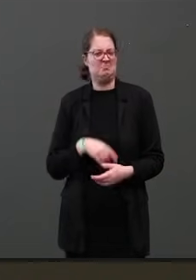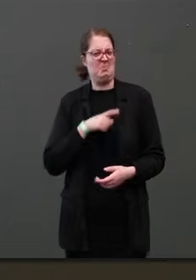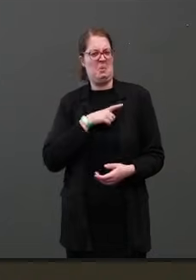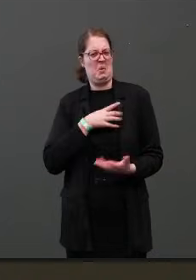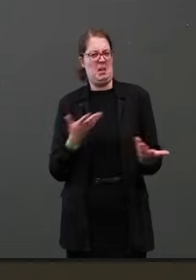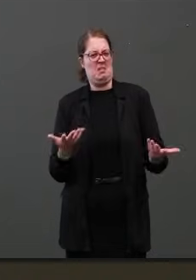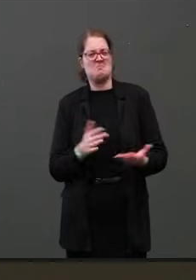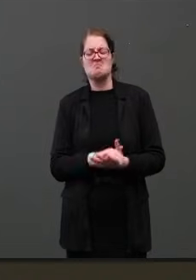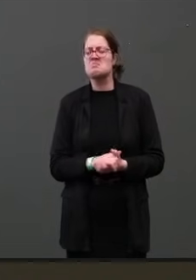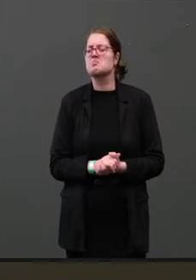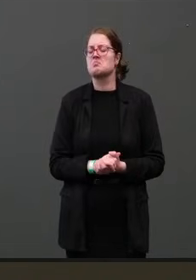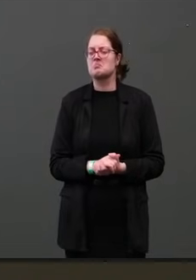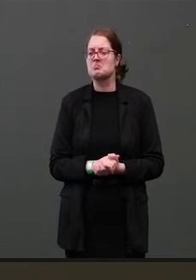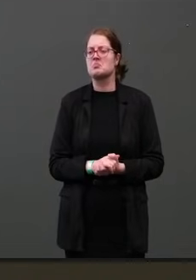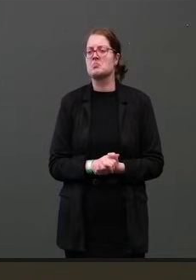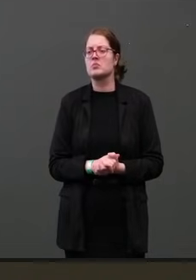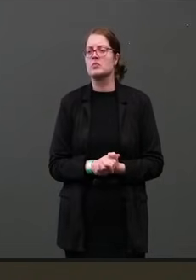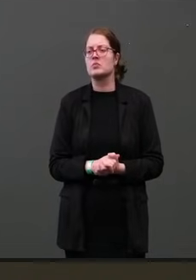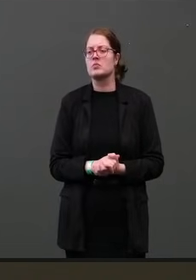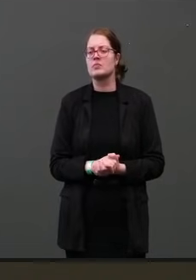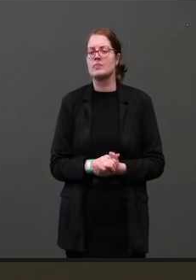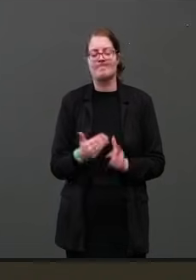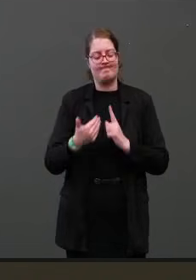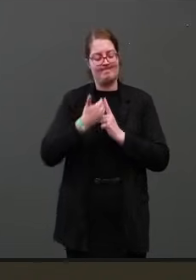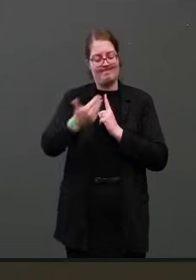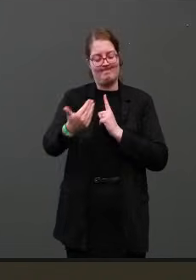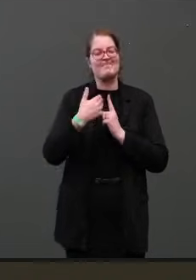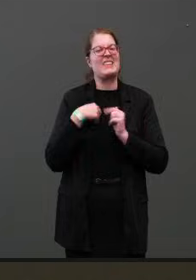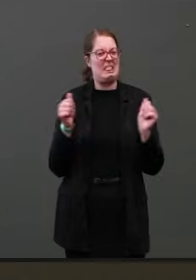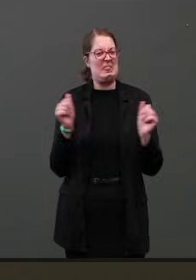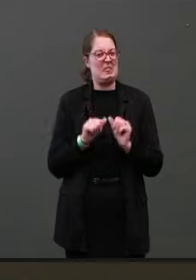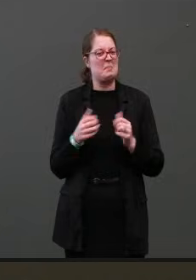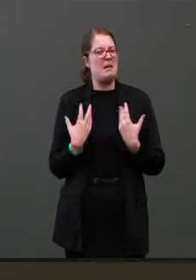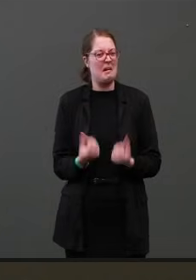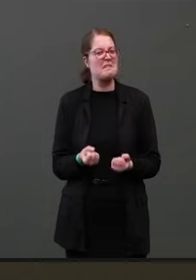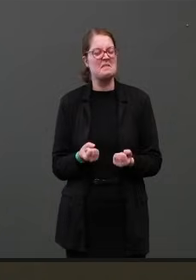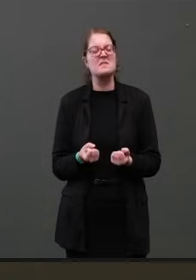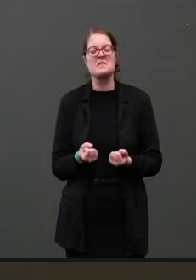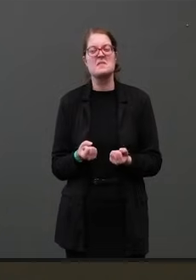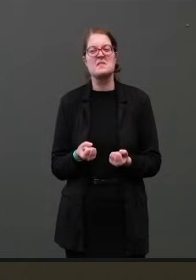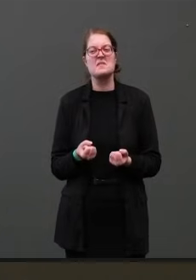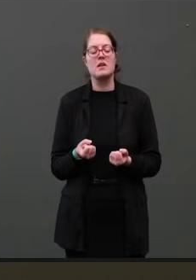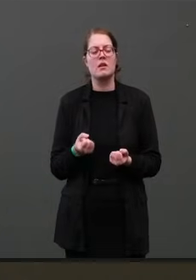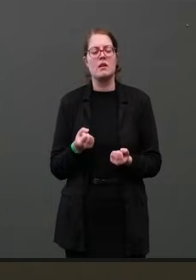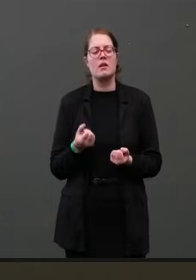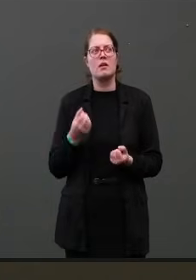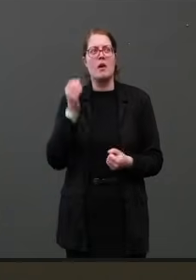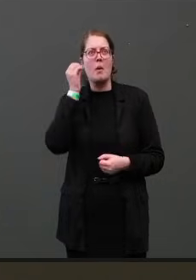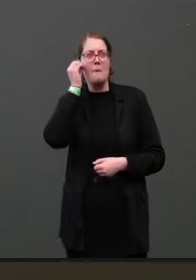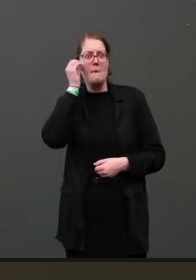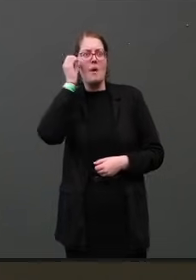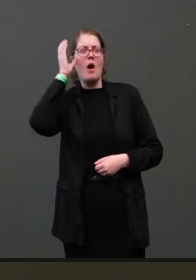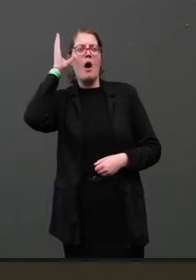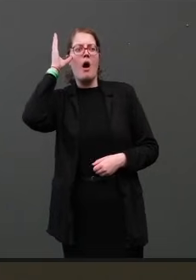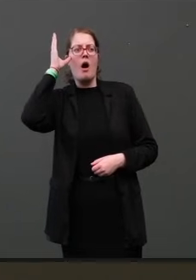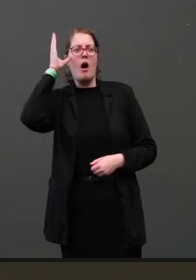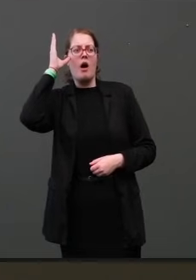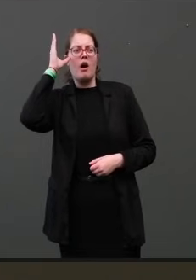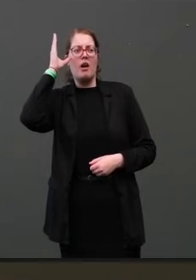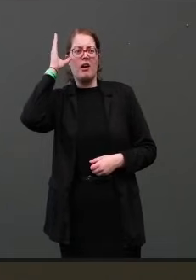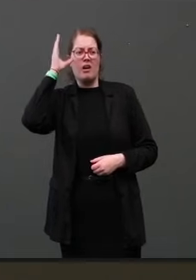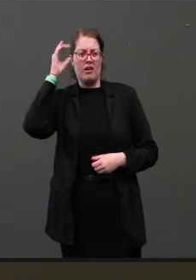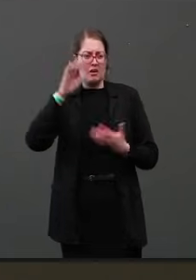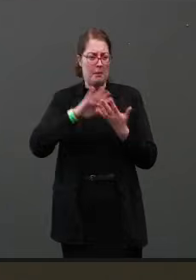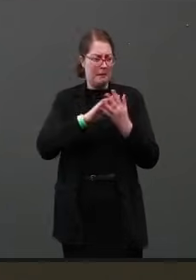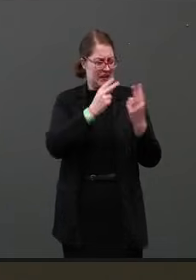do with recognizing our limitations. The more we know, paradoxically, the more we know that we don't know, and that we still